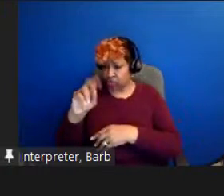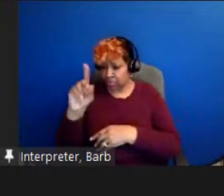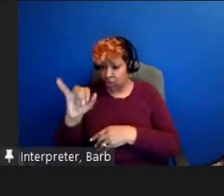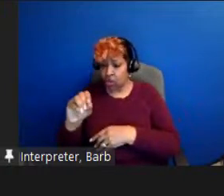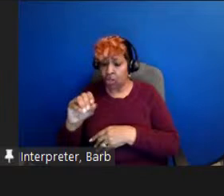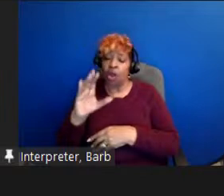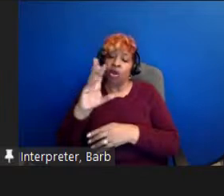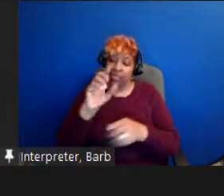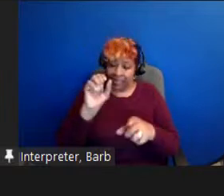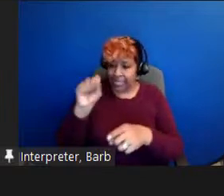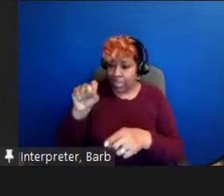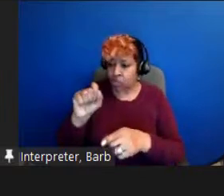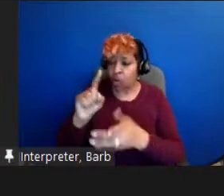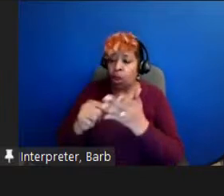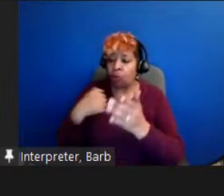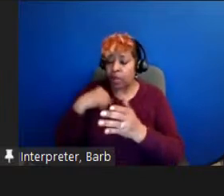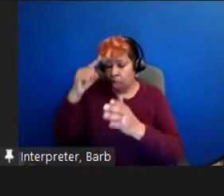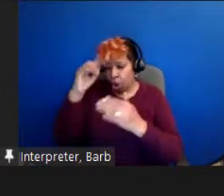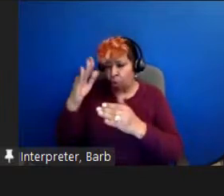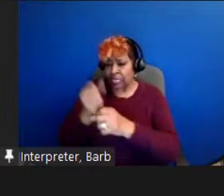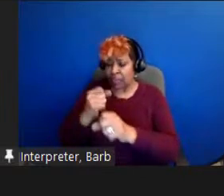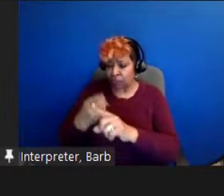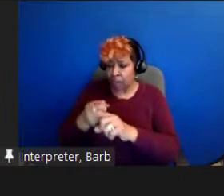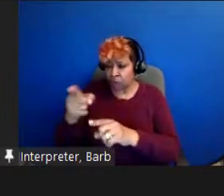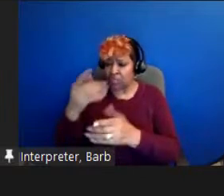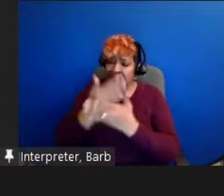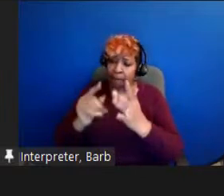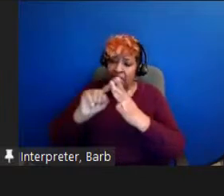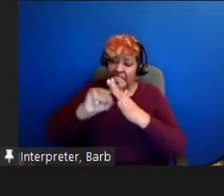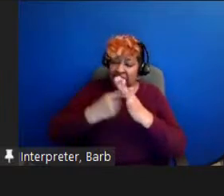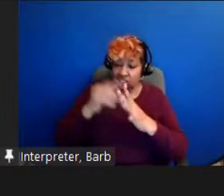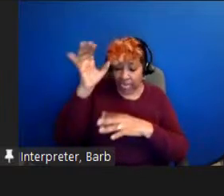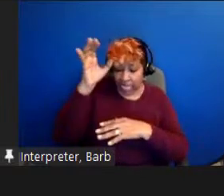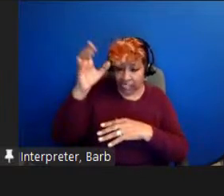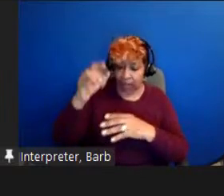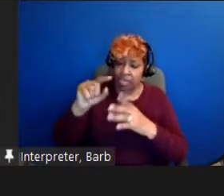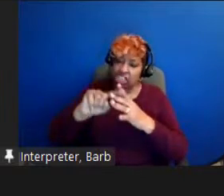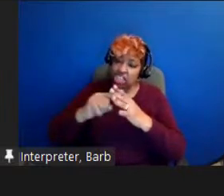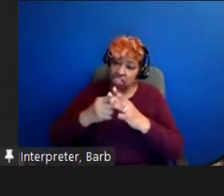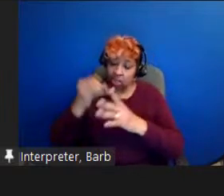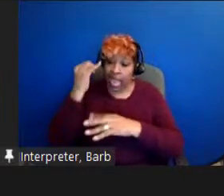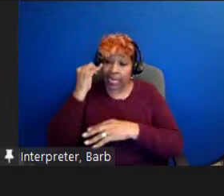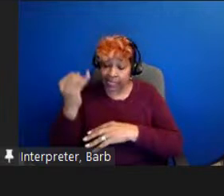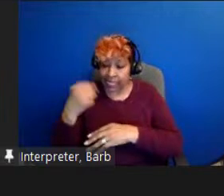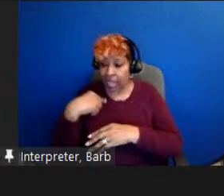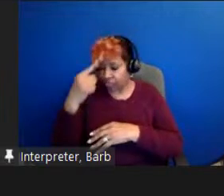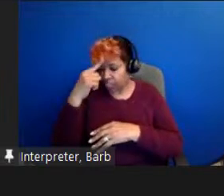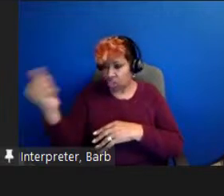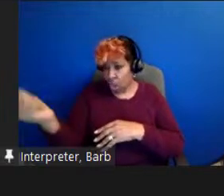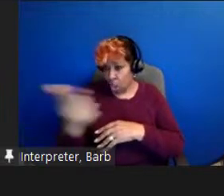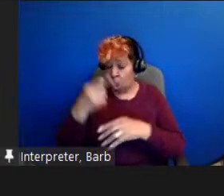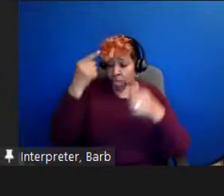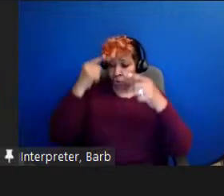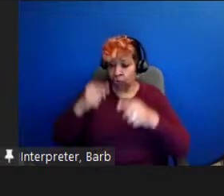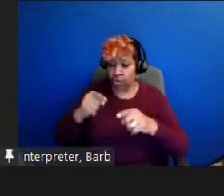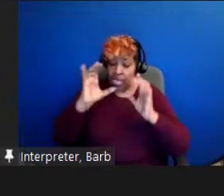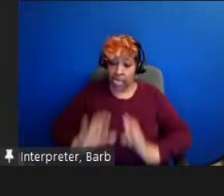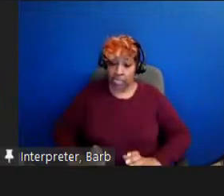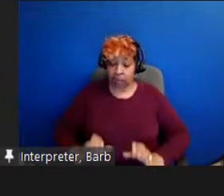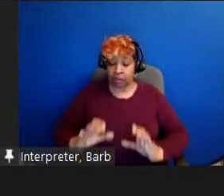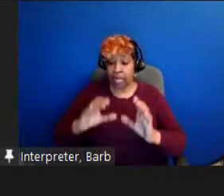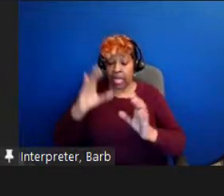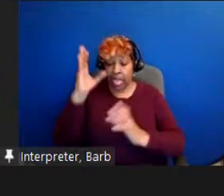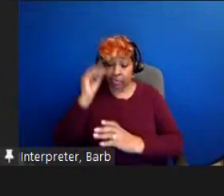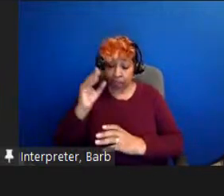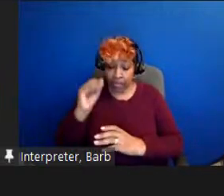to get from you all today is some initial concepts, some initial ideas. I think you guys probably all agree customer experience is definitely one of the things you'd